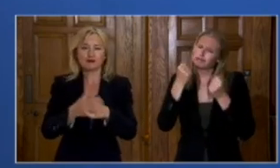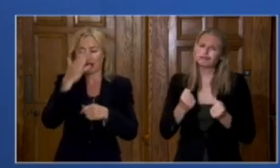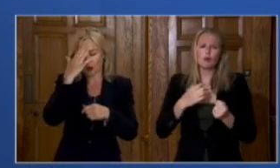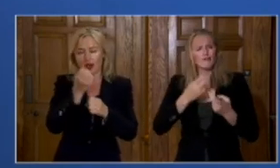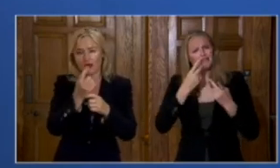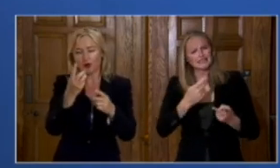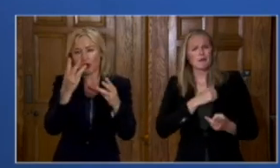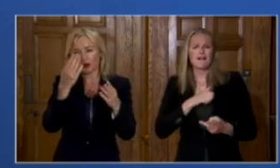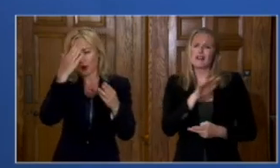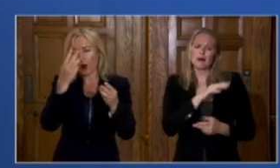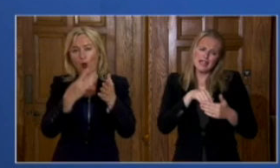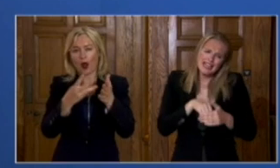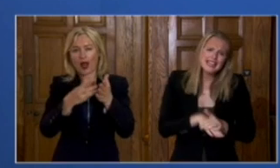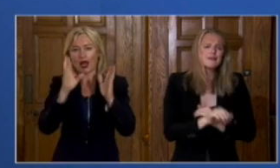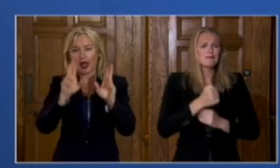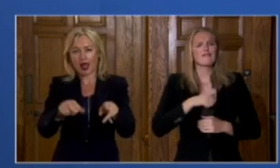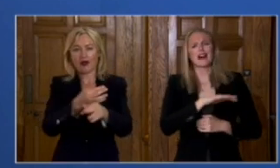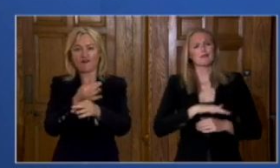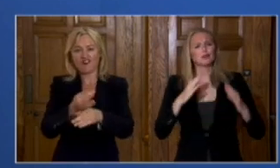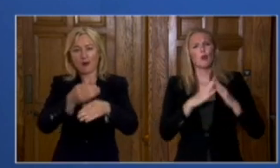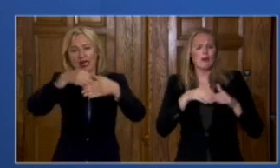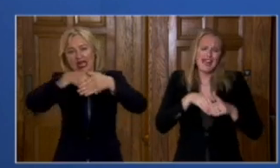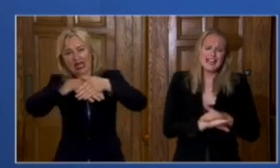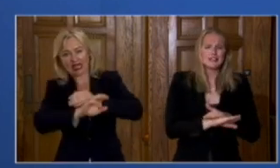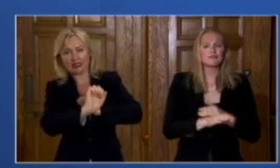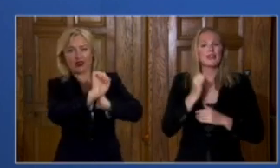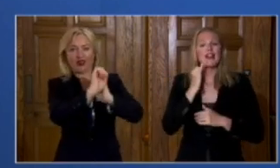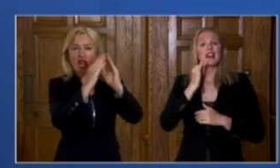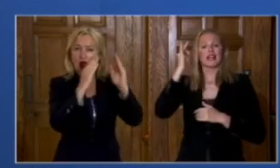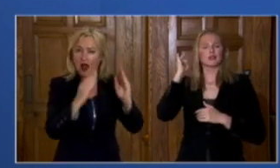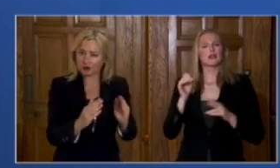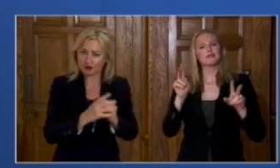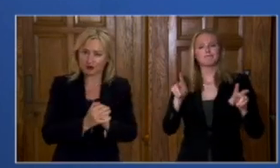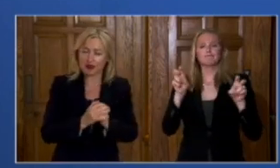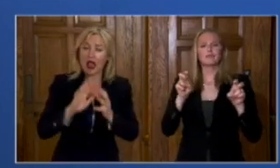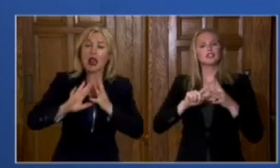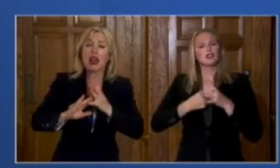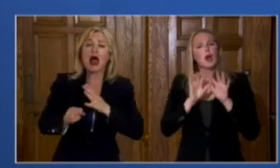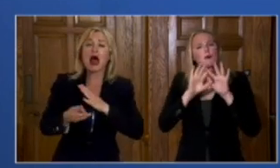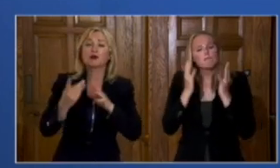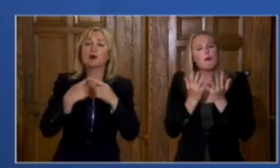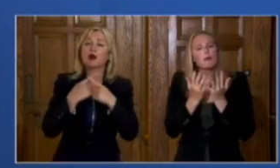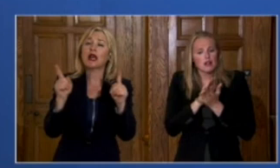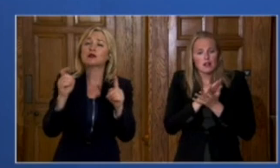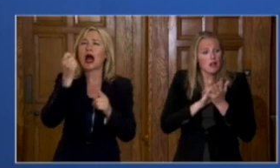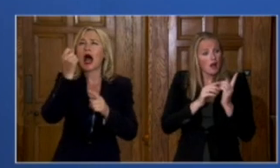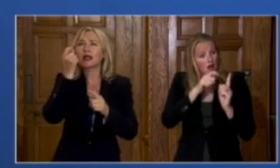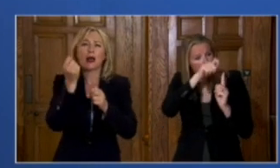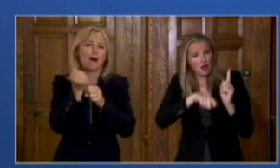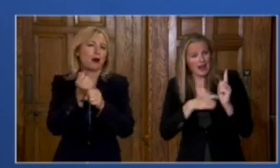friends indoors as another. Last week, the Executive introduced the bubble concept to Northern Ireland, allowing someone